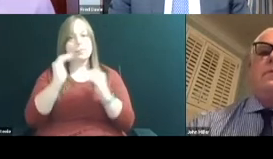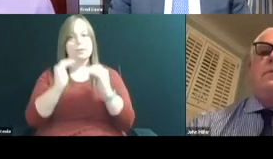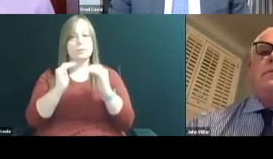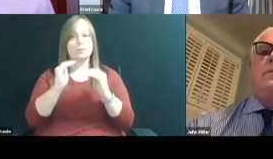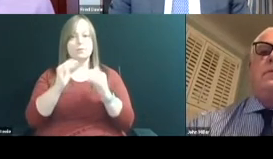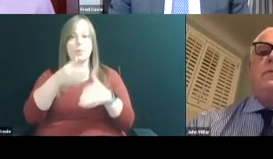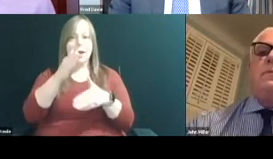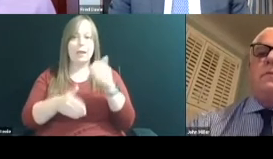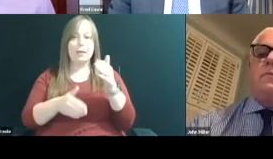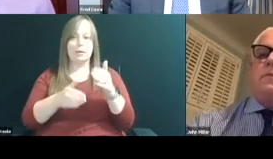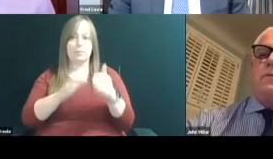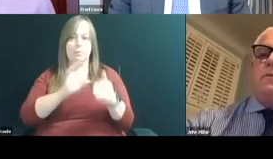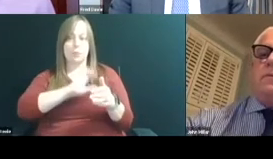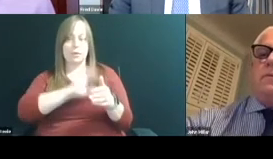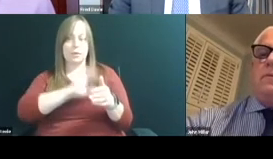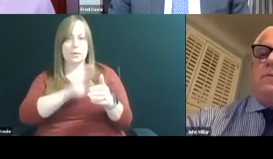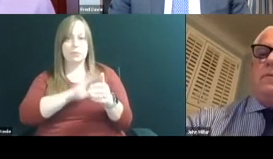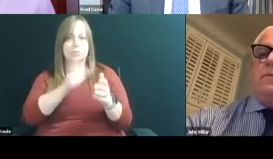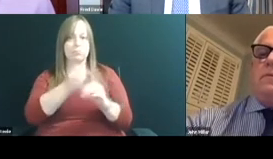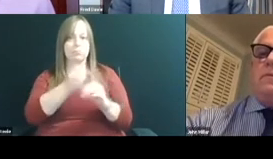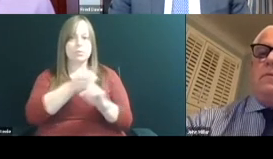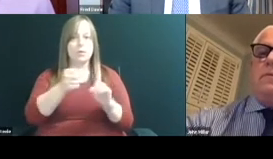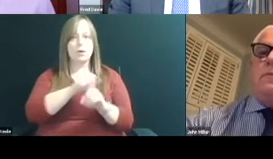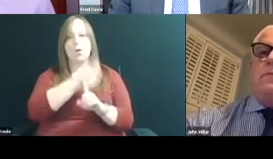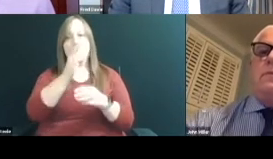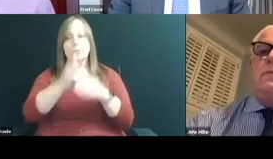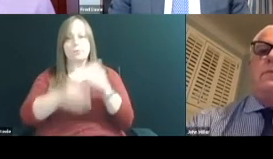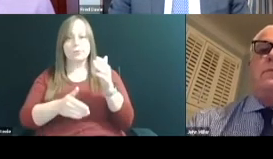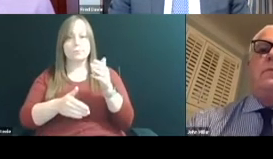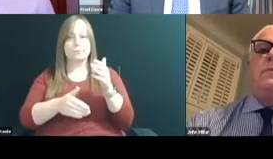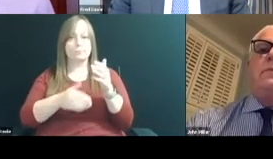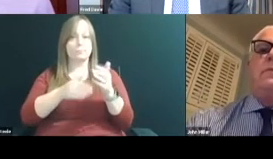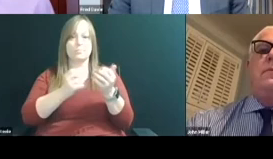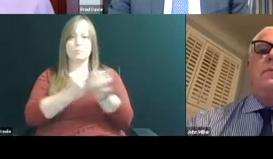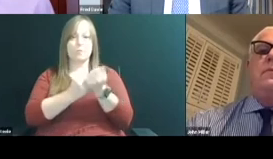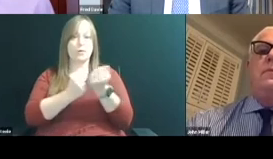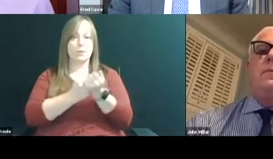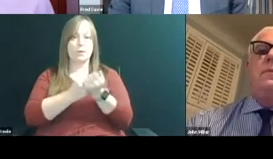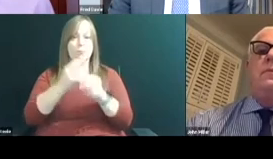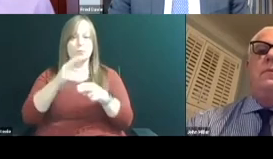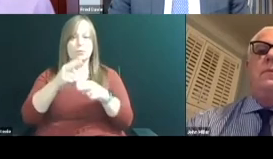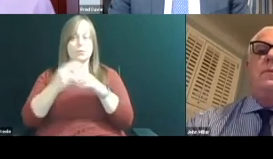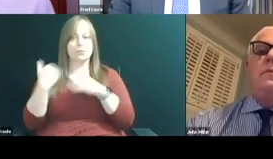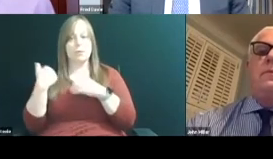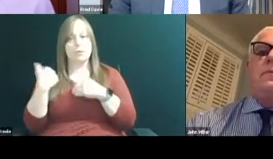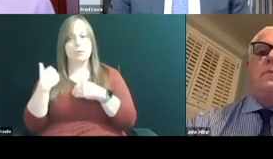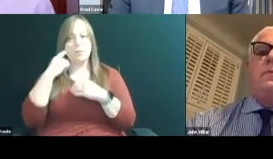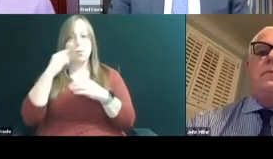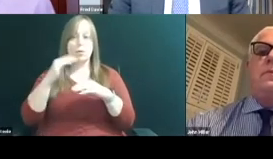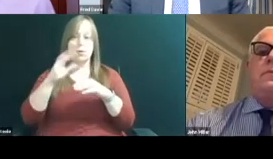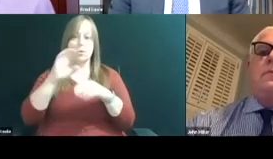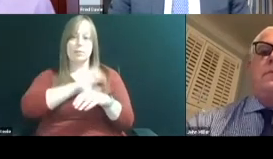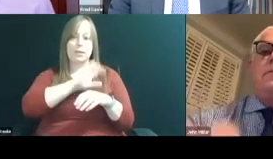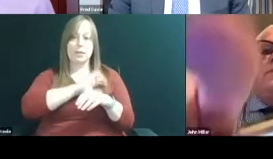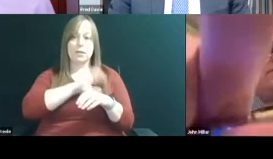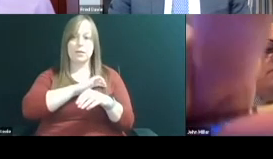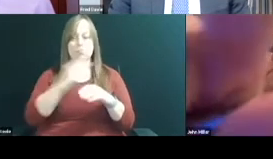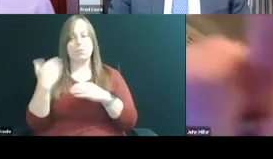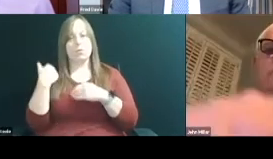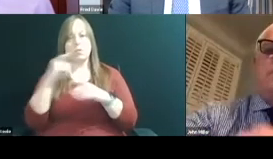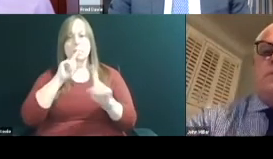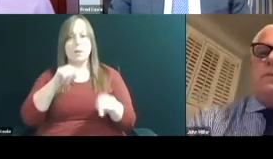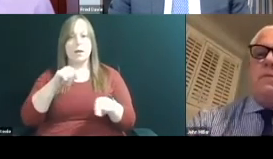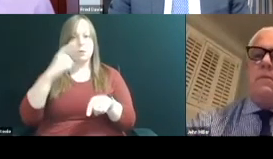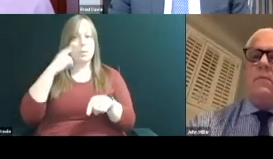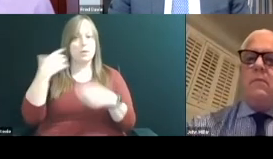ending police brutality and other changes, including to some of the fundamental responsibilities of the police, such as things like responses to mental